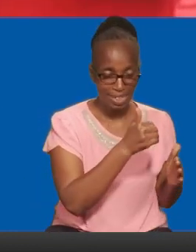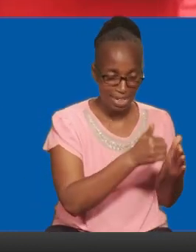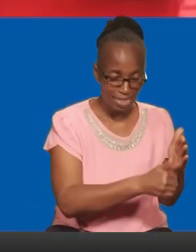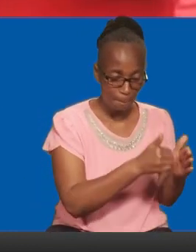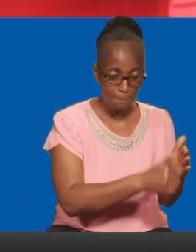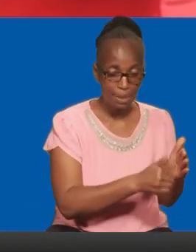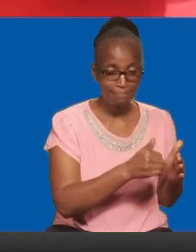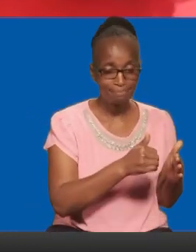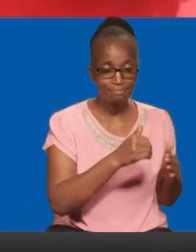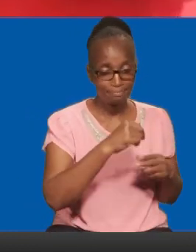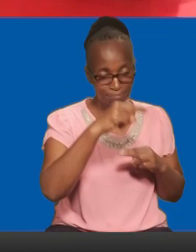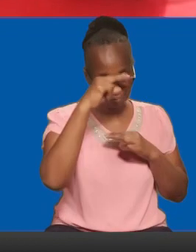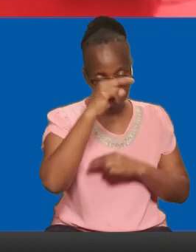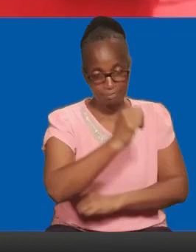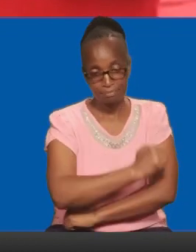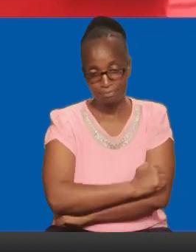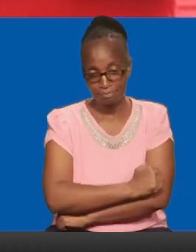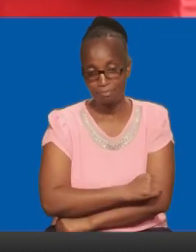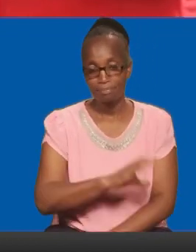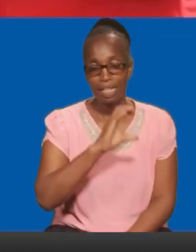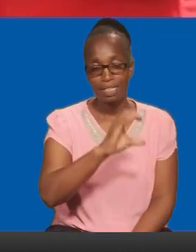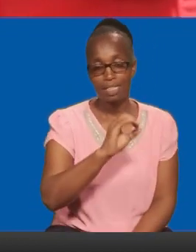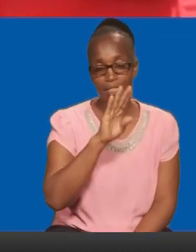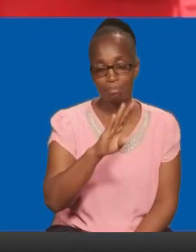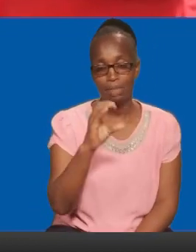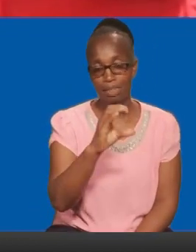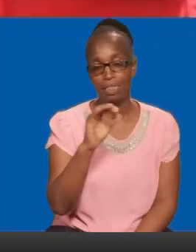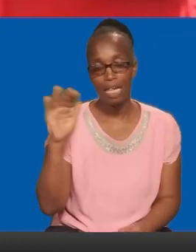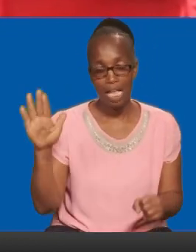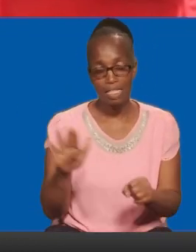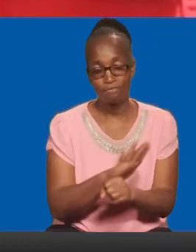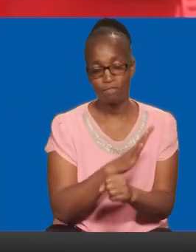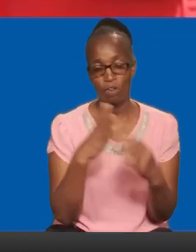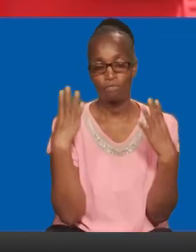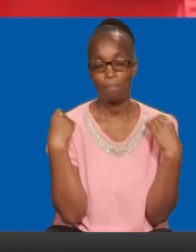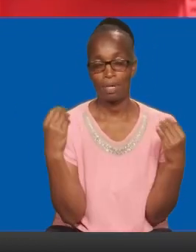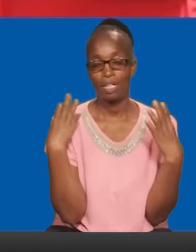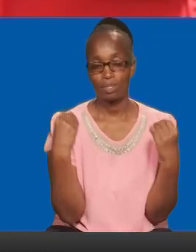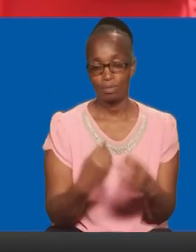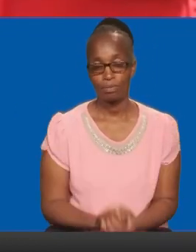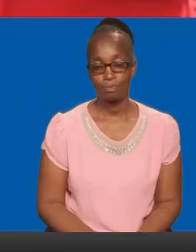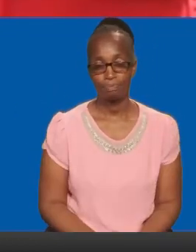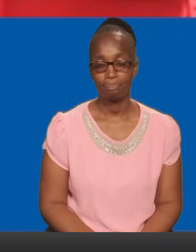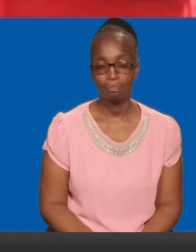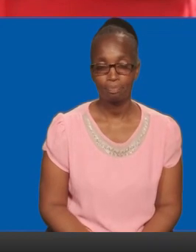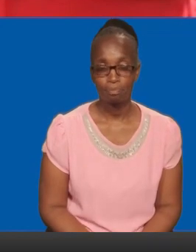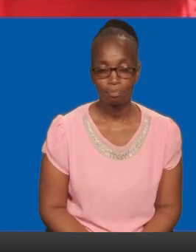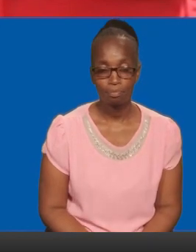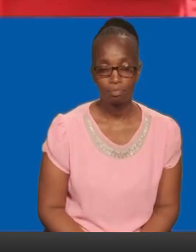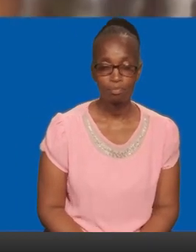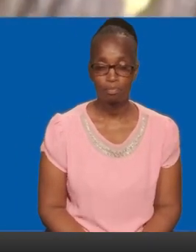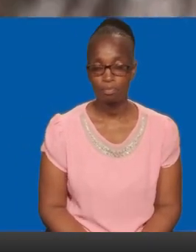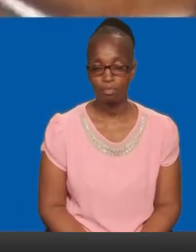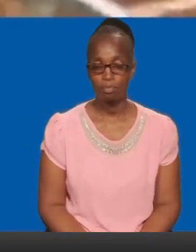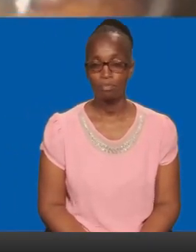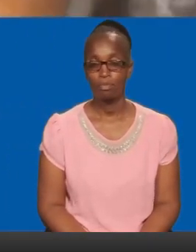day secondary schools, close to the primary schools to do the practicals. CBC is purely practical. Let it go to where the labs